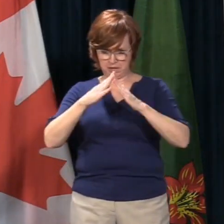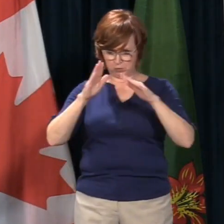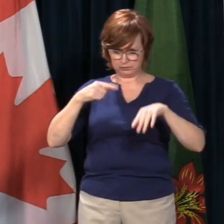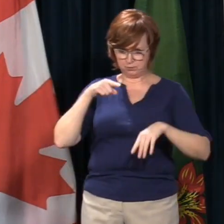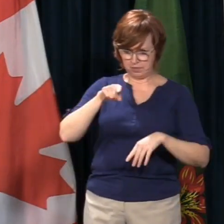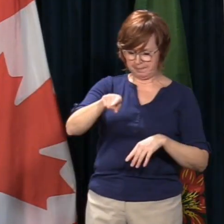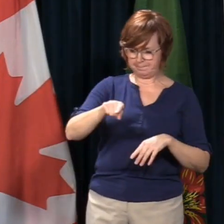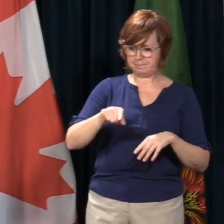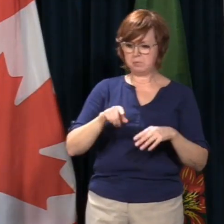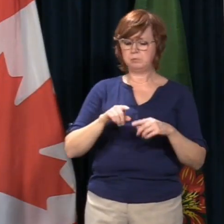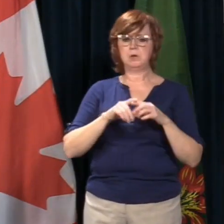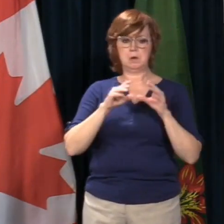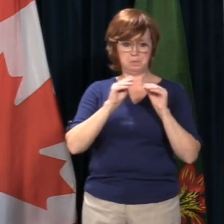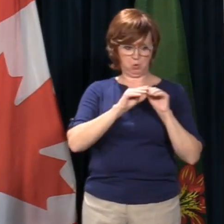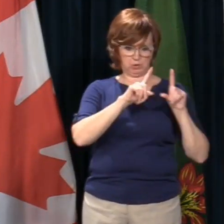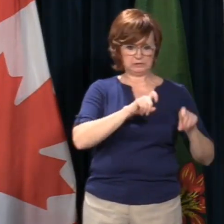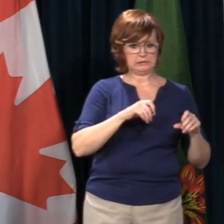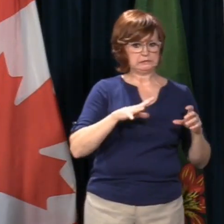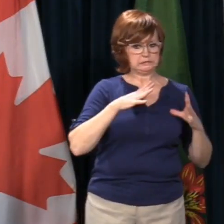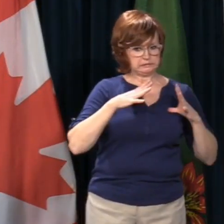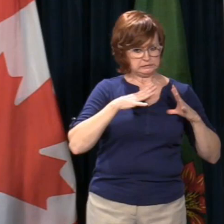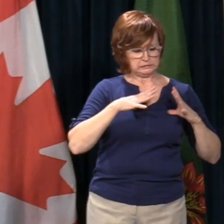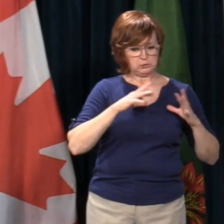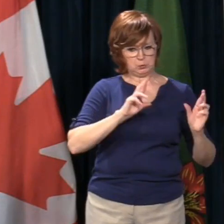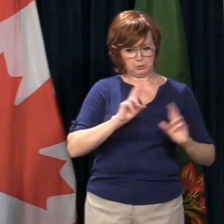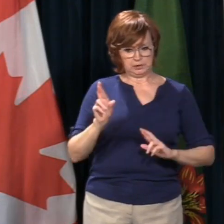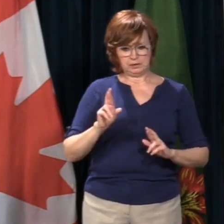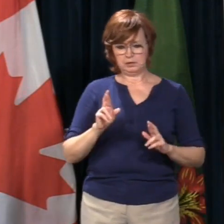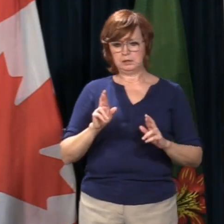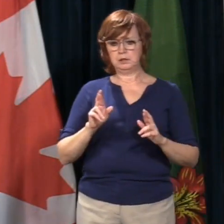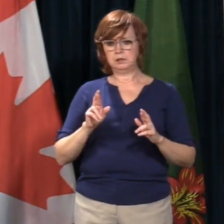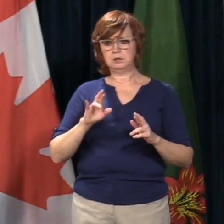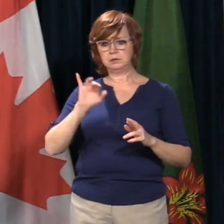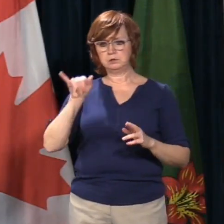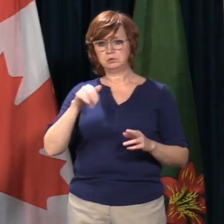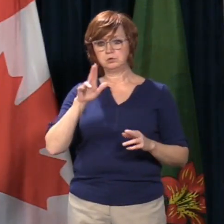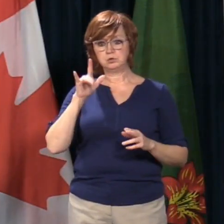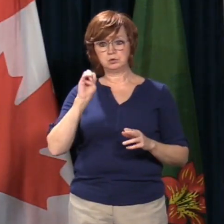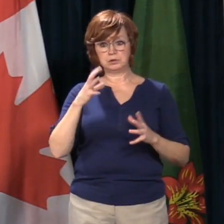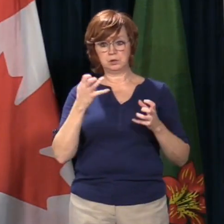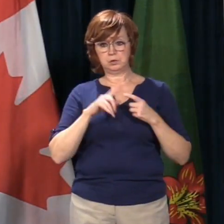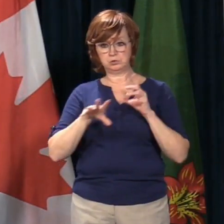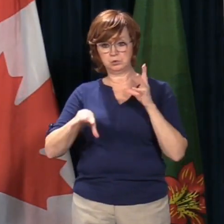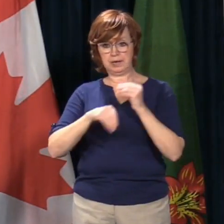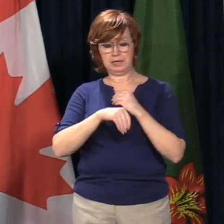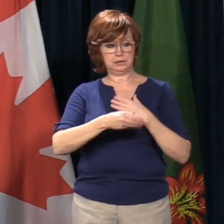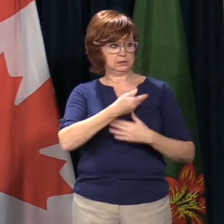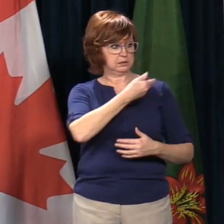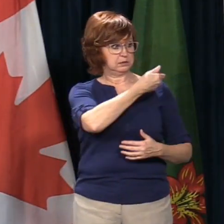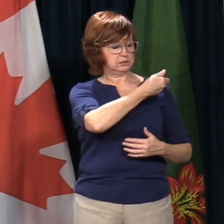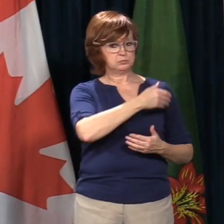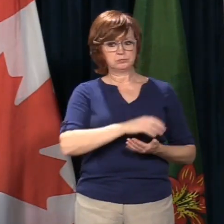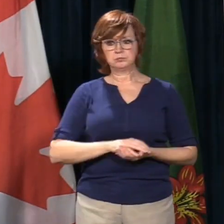more testing of asymptomatic folks. But right now, it is quite broad. Julie, do you have anything to add around that?